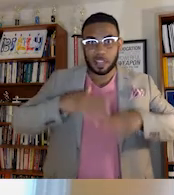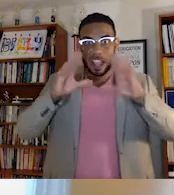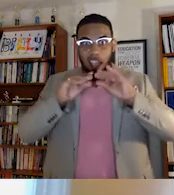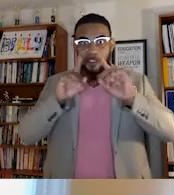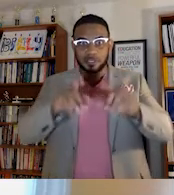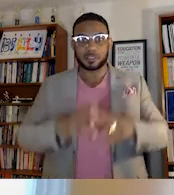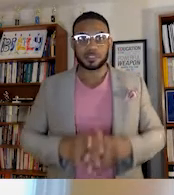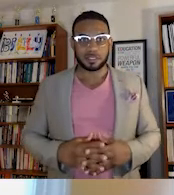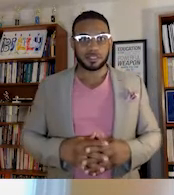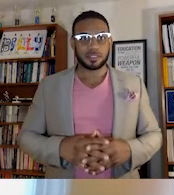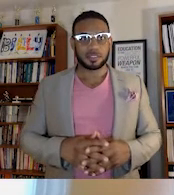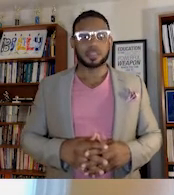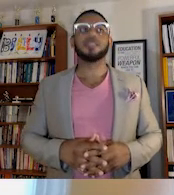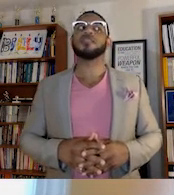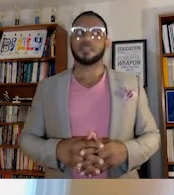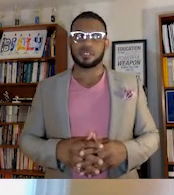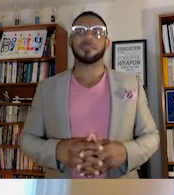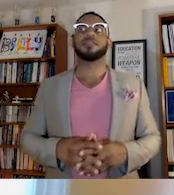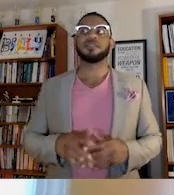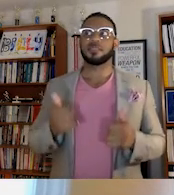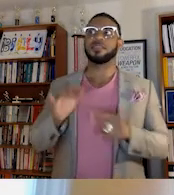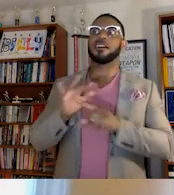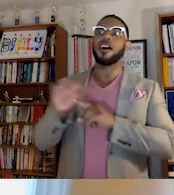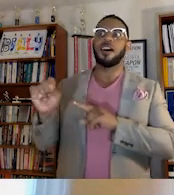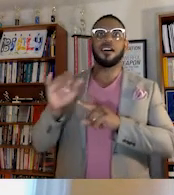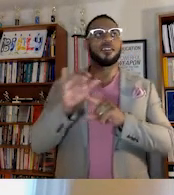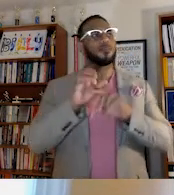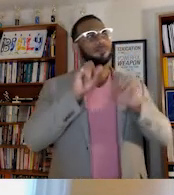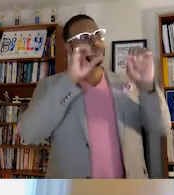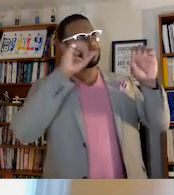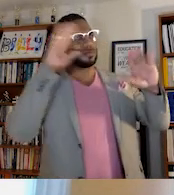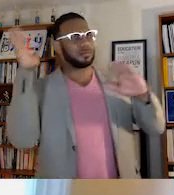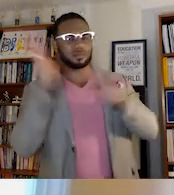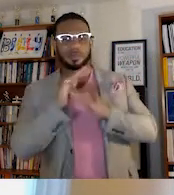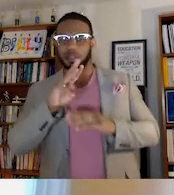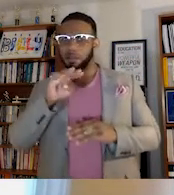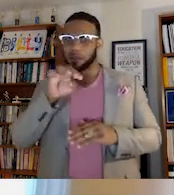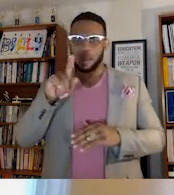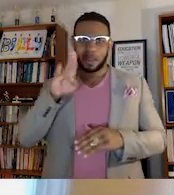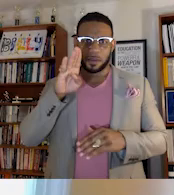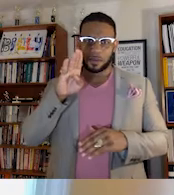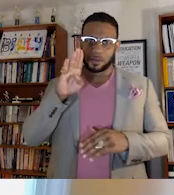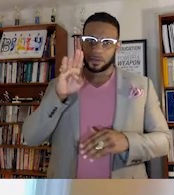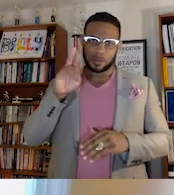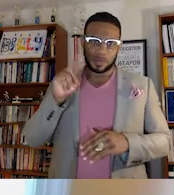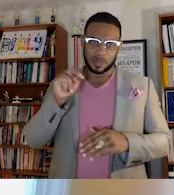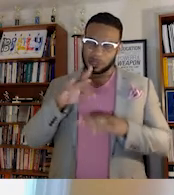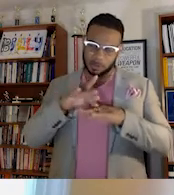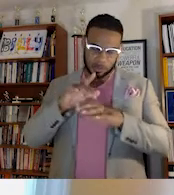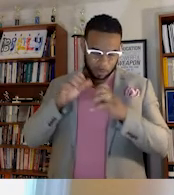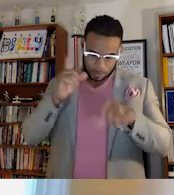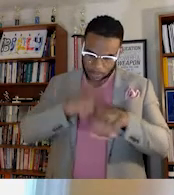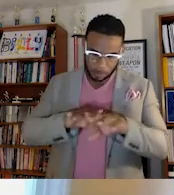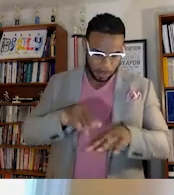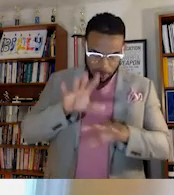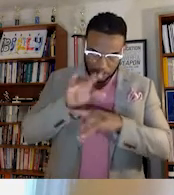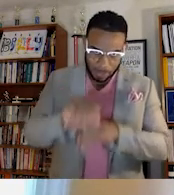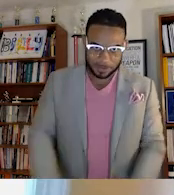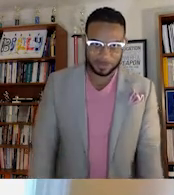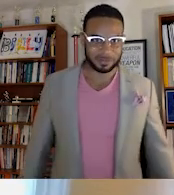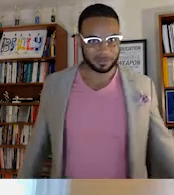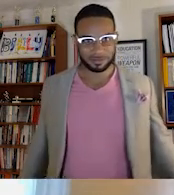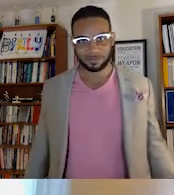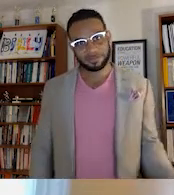conference? Conference is awesome. Phenomenal. That guy Michael Brown just spends too much time on camera. That Michael